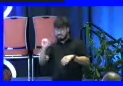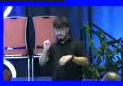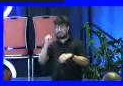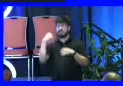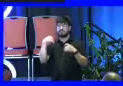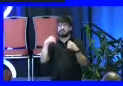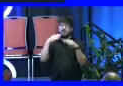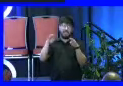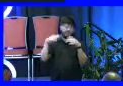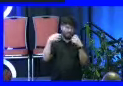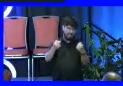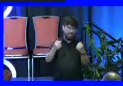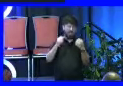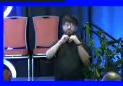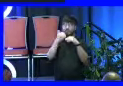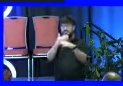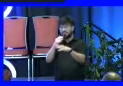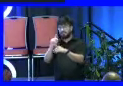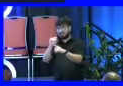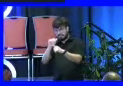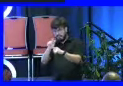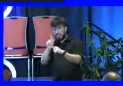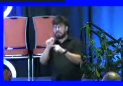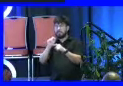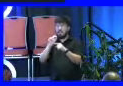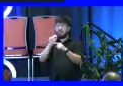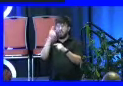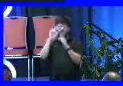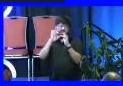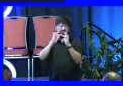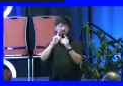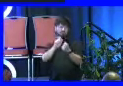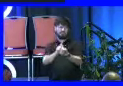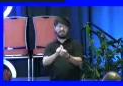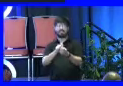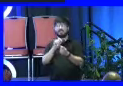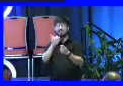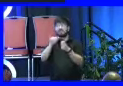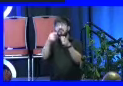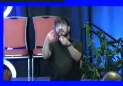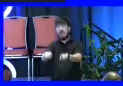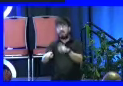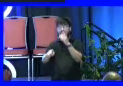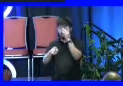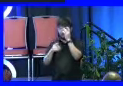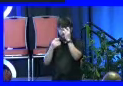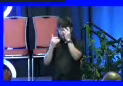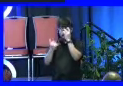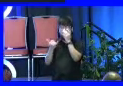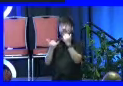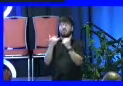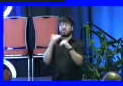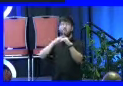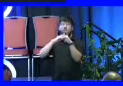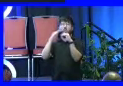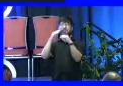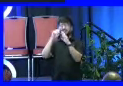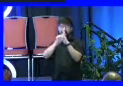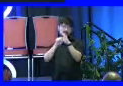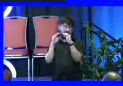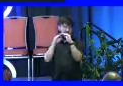are all sharing data into one portal. So that's happening currently. At the state level, what we're doing,